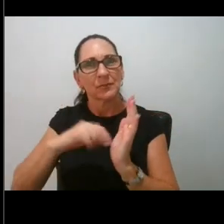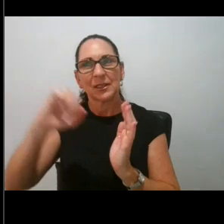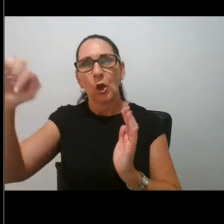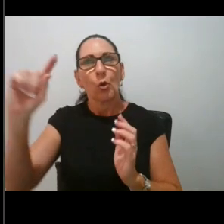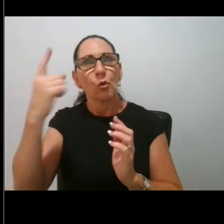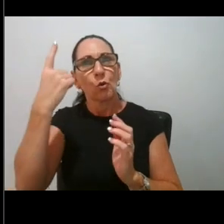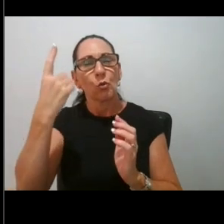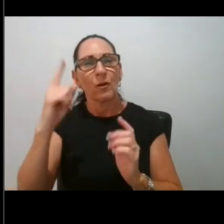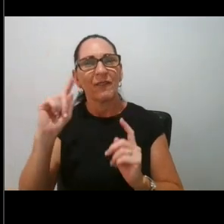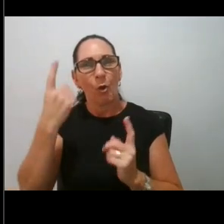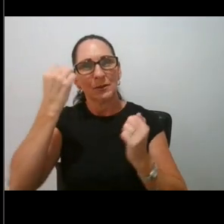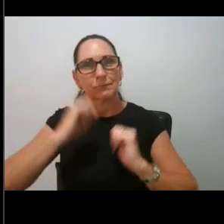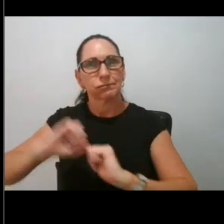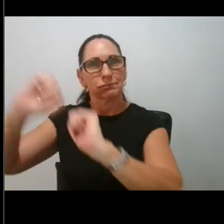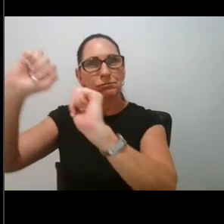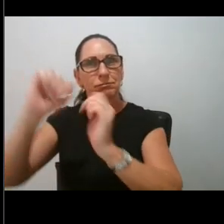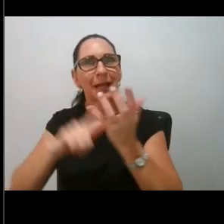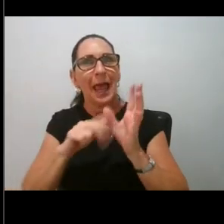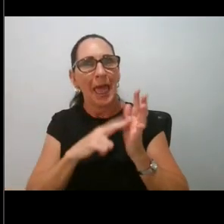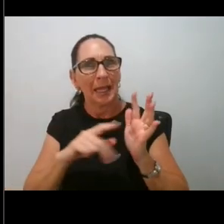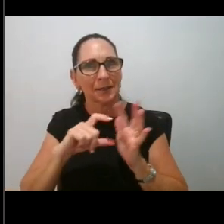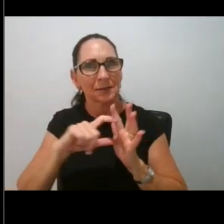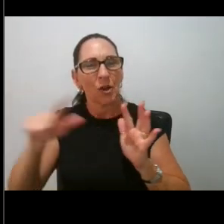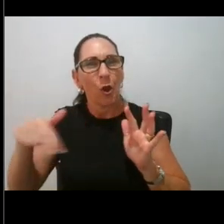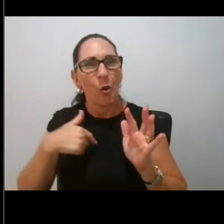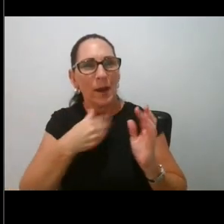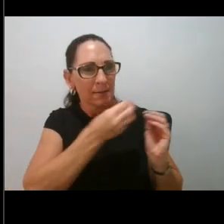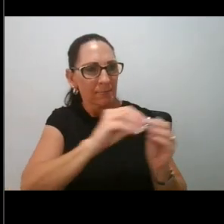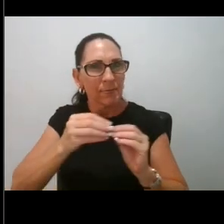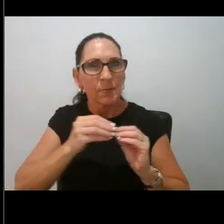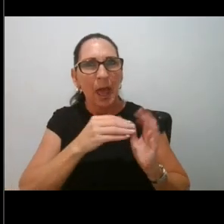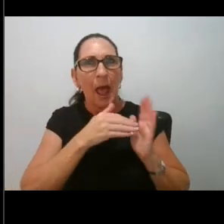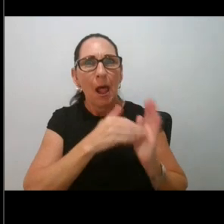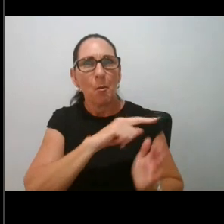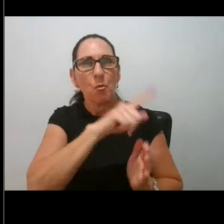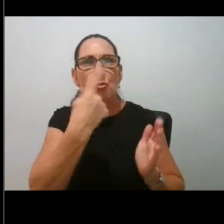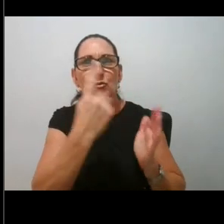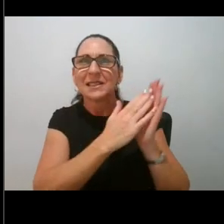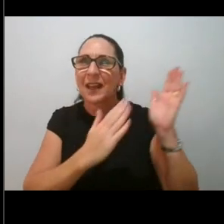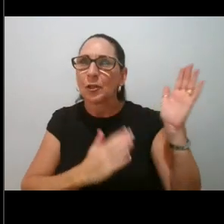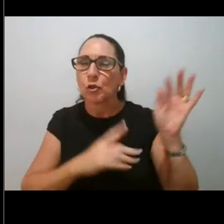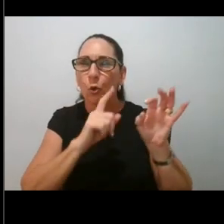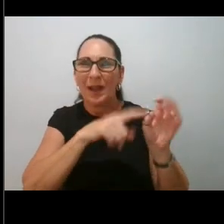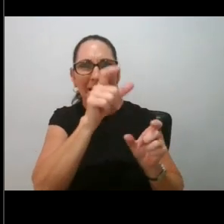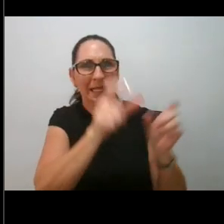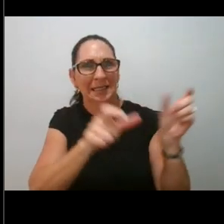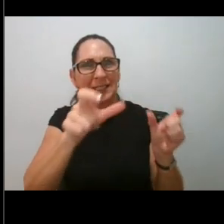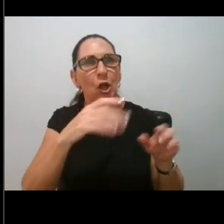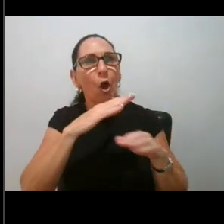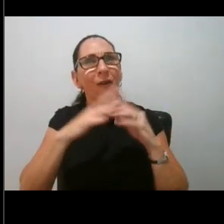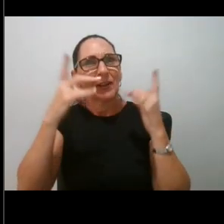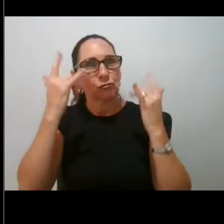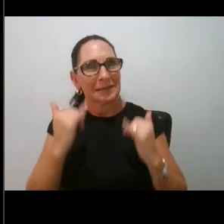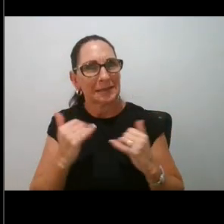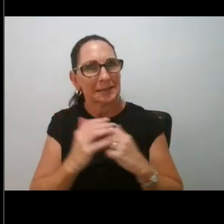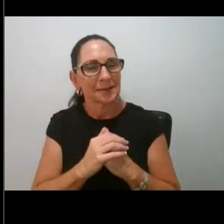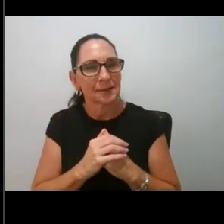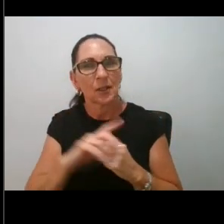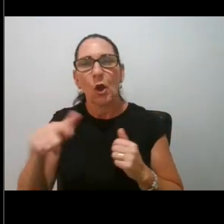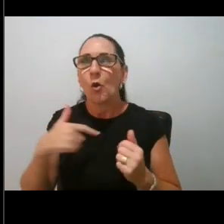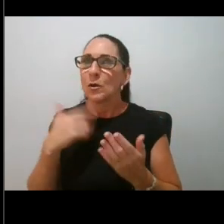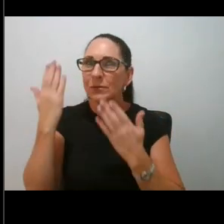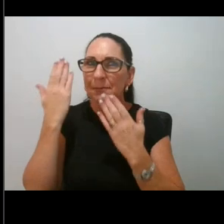where we work to help disadvantaged Queenslanders uphold their legal rights in our justice system. We pay respect to their elders' law, customs